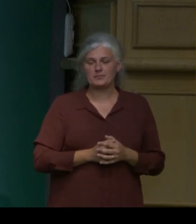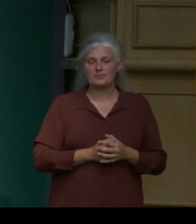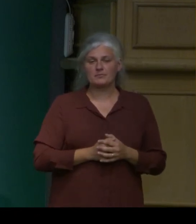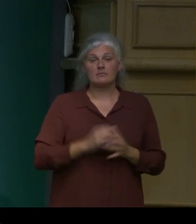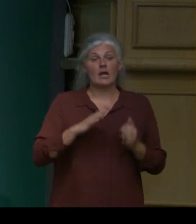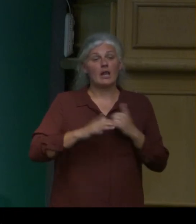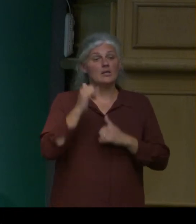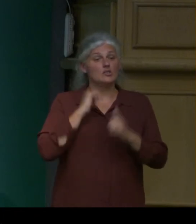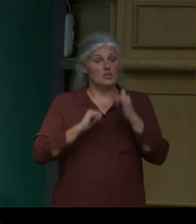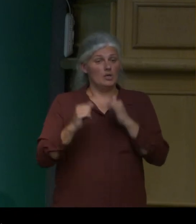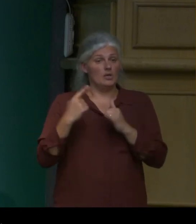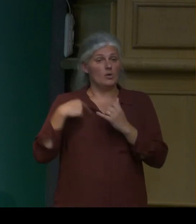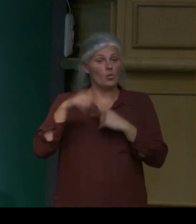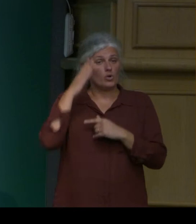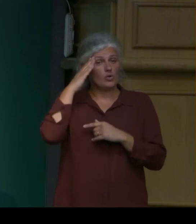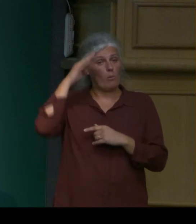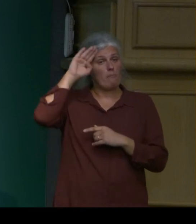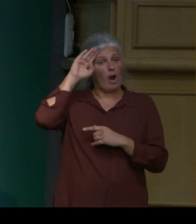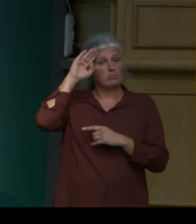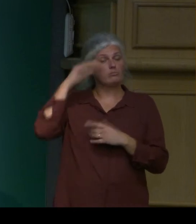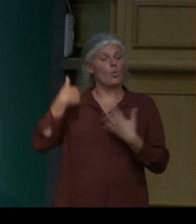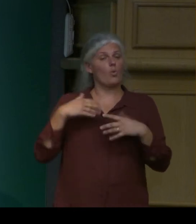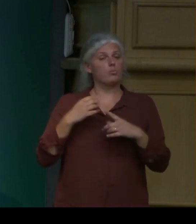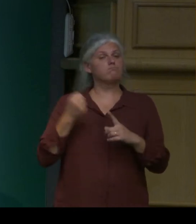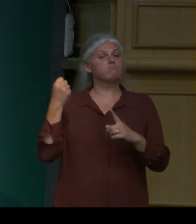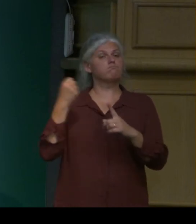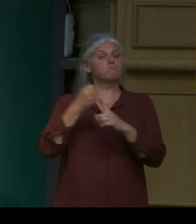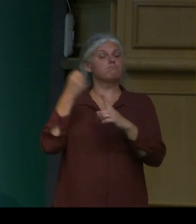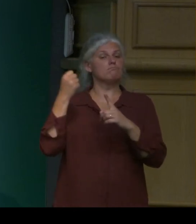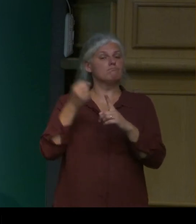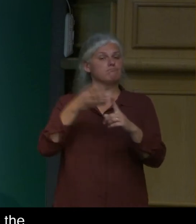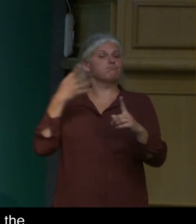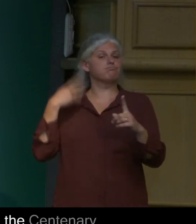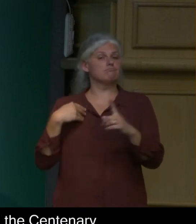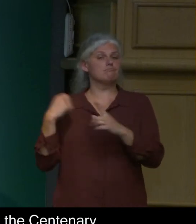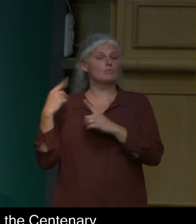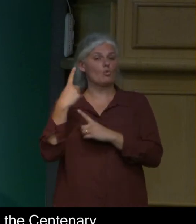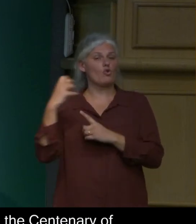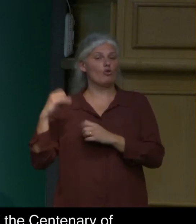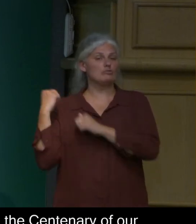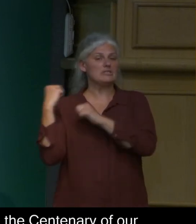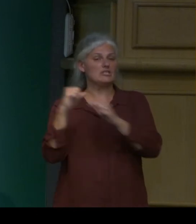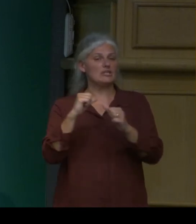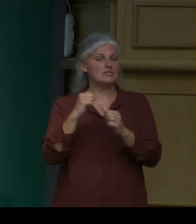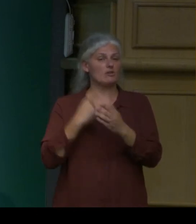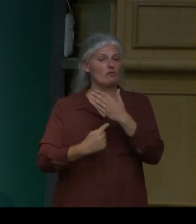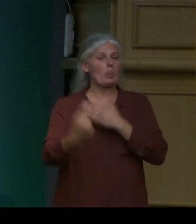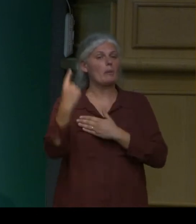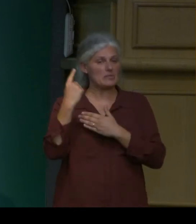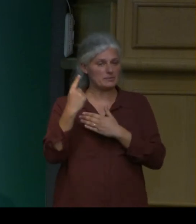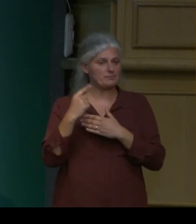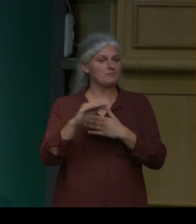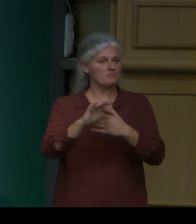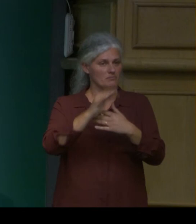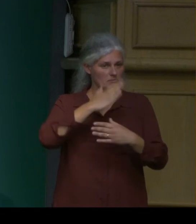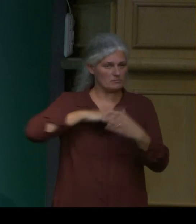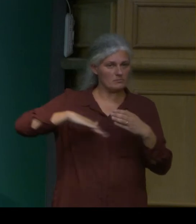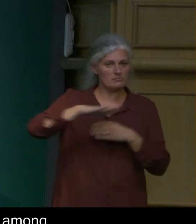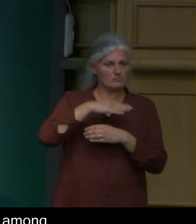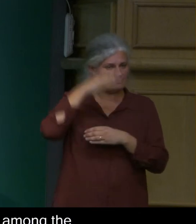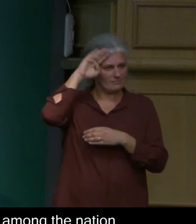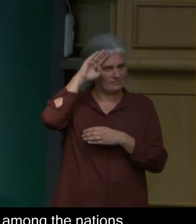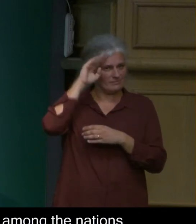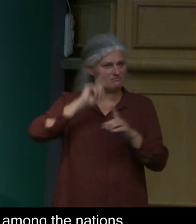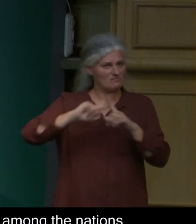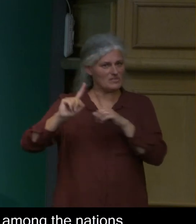years we all know Ireland marked the Centenary of our independence since securing our place among the Nations we've always stood up